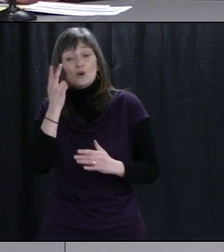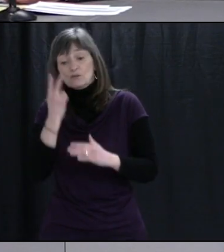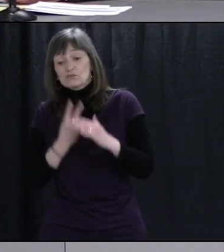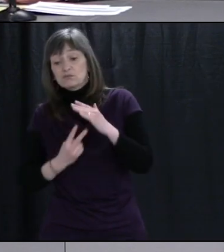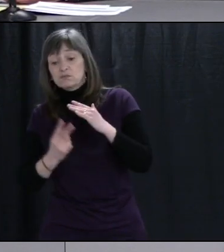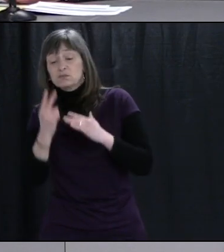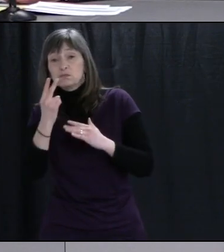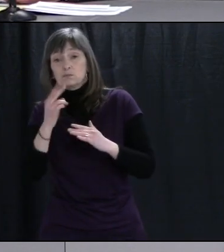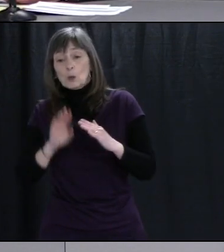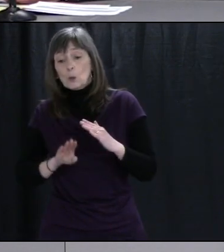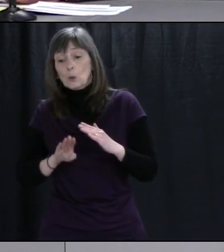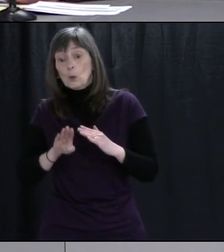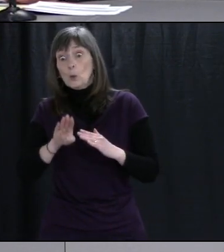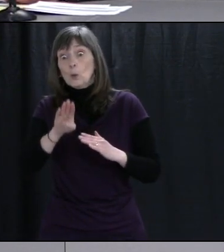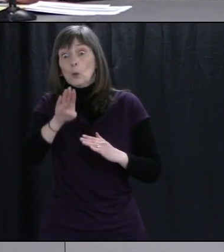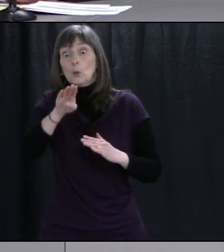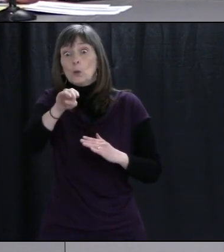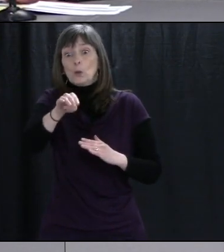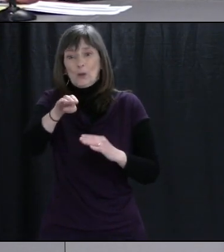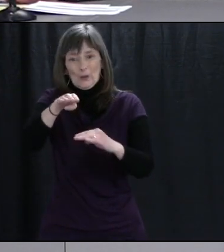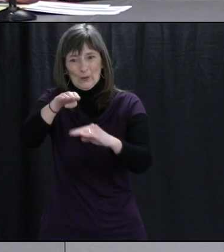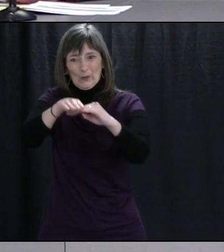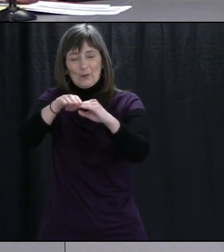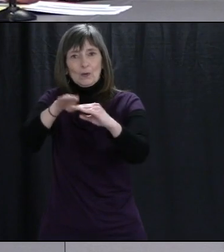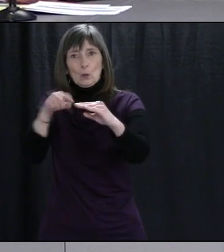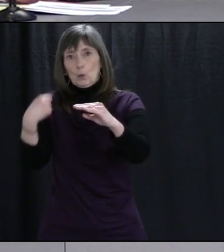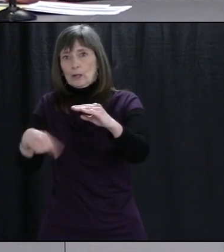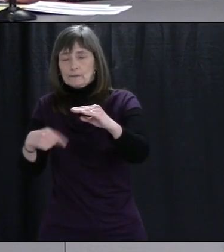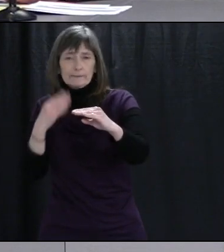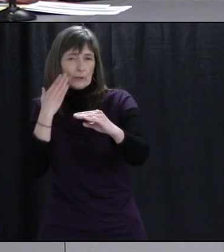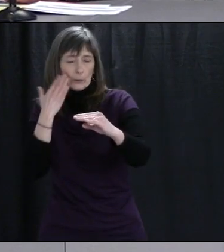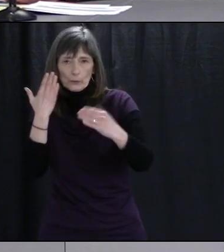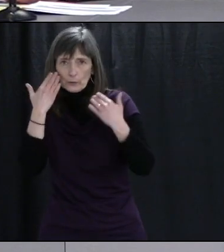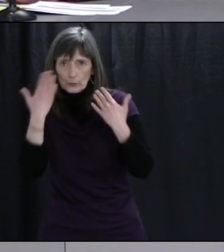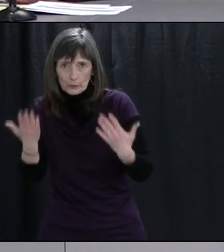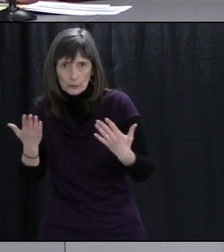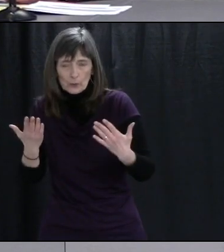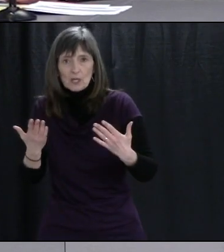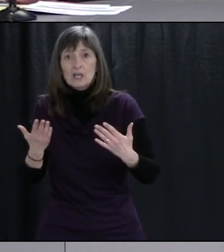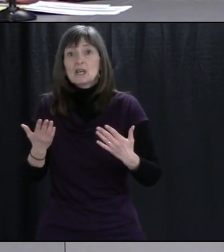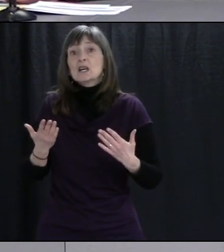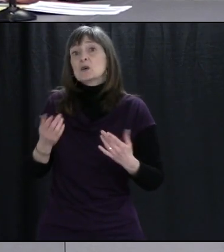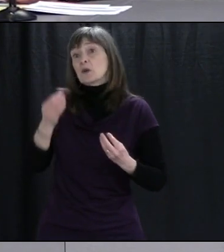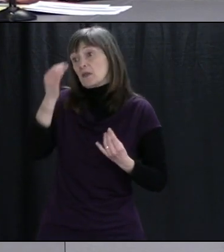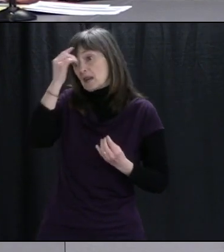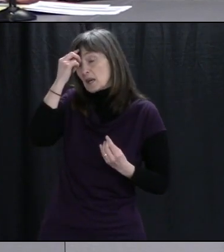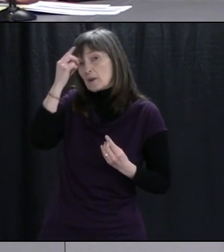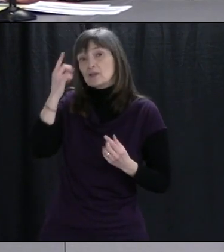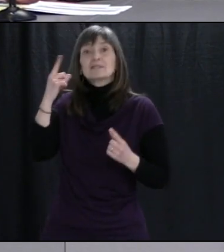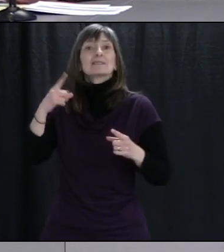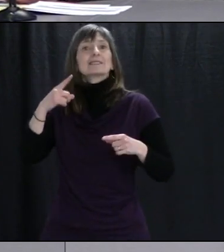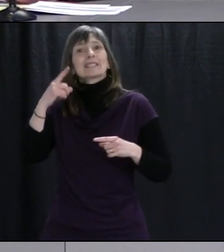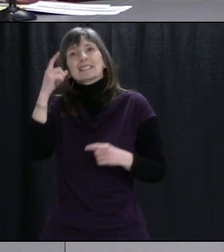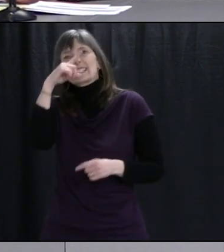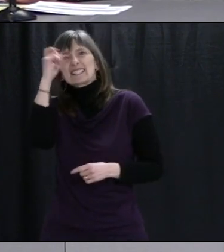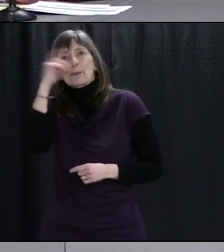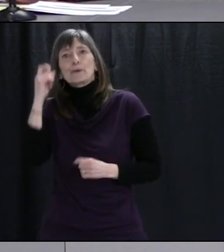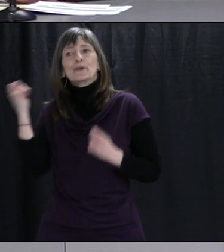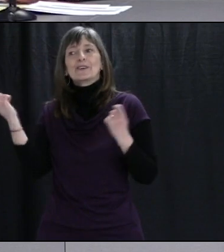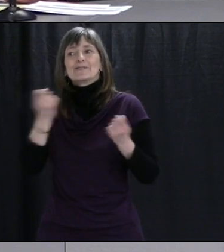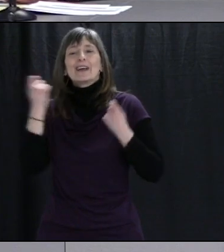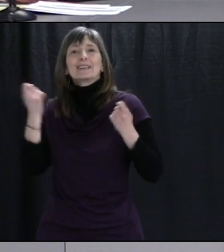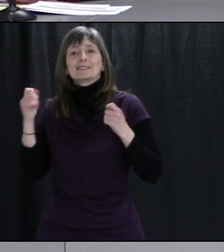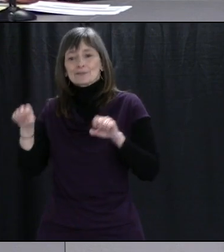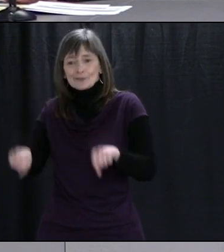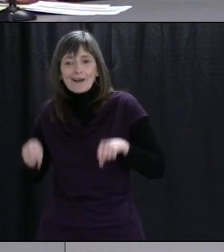BC is still seeing cases there. Are there any thoughts on summer events such as the Folk Festival, George Street, Regatta, if it will be safe to have